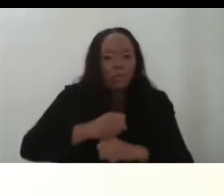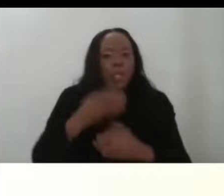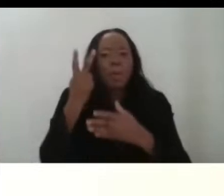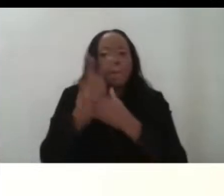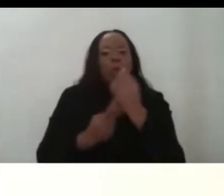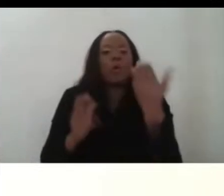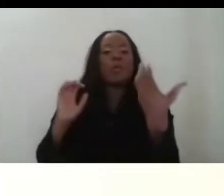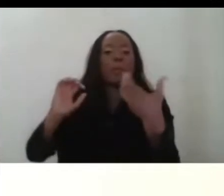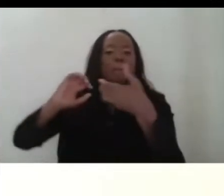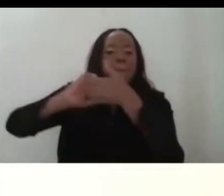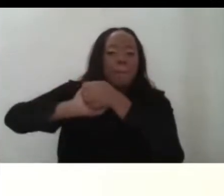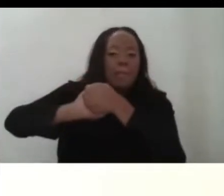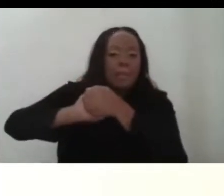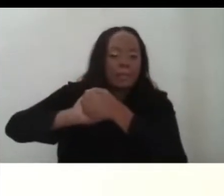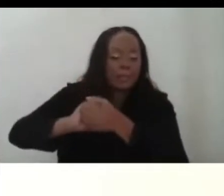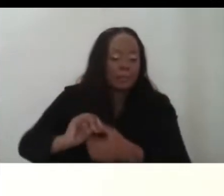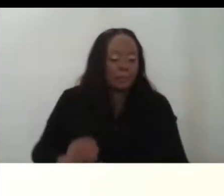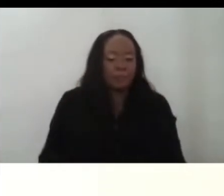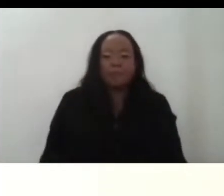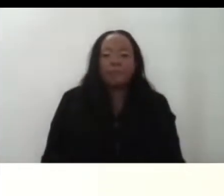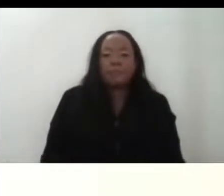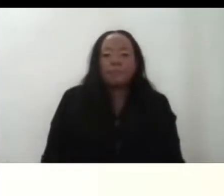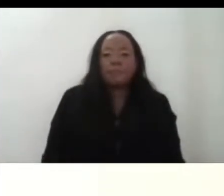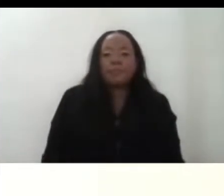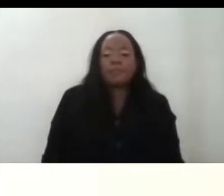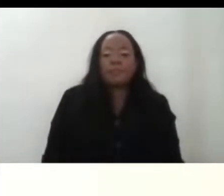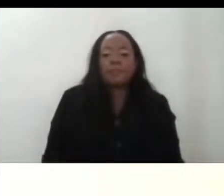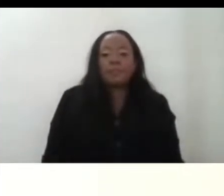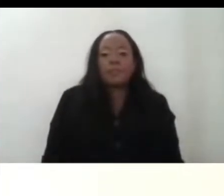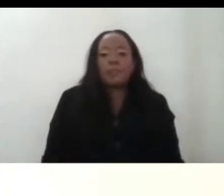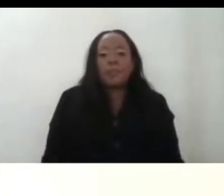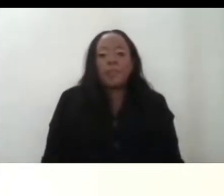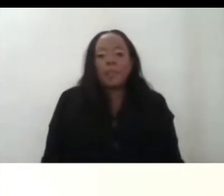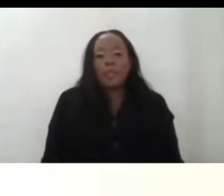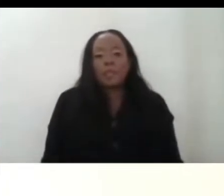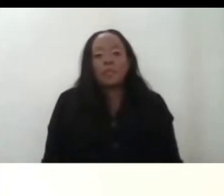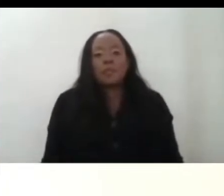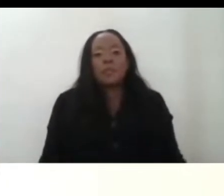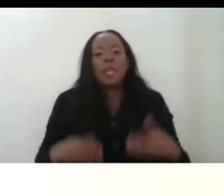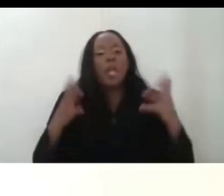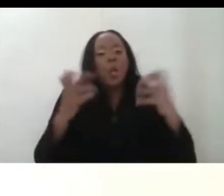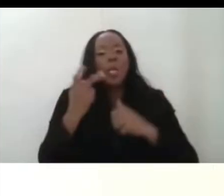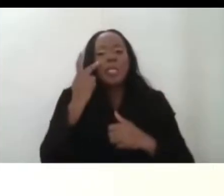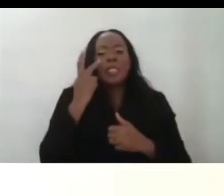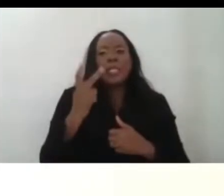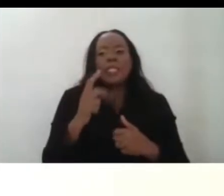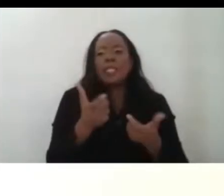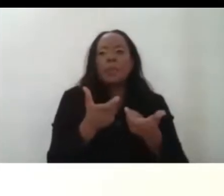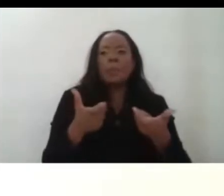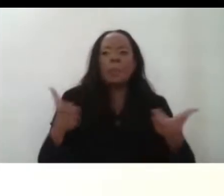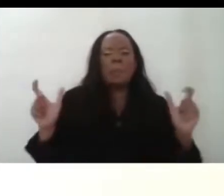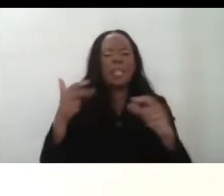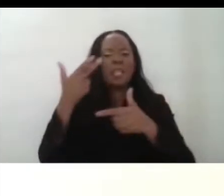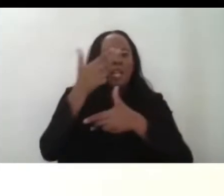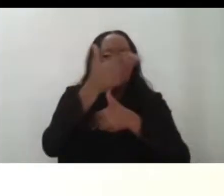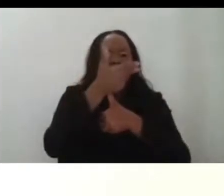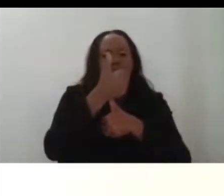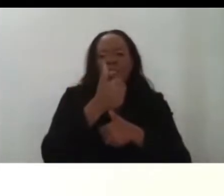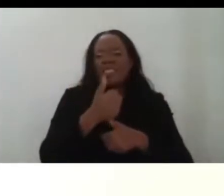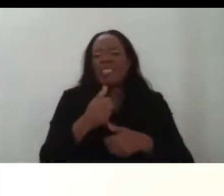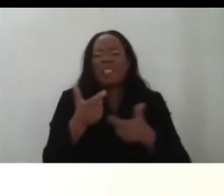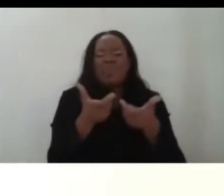Major hurricanes, again, look at the building blocks. This is really important, these major hurricanes. These ones that really flatten places, cause a lot of